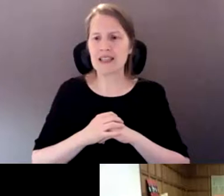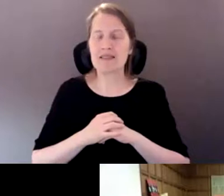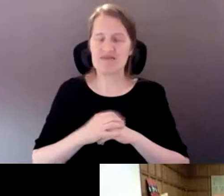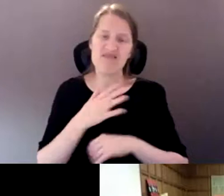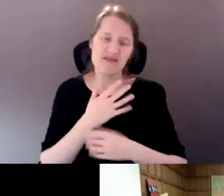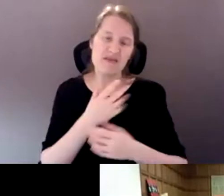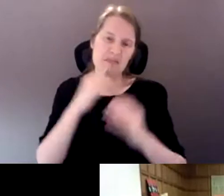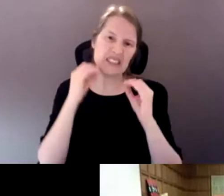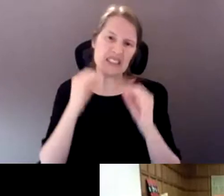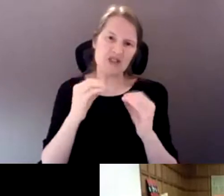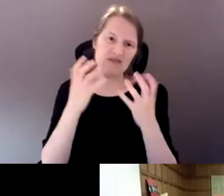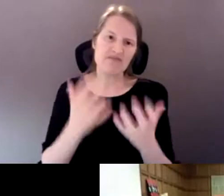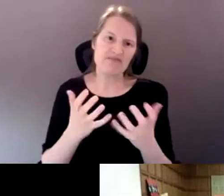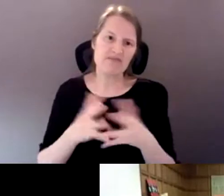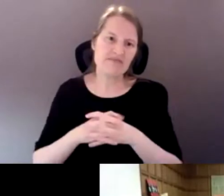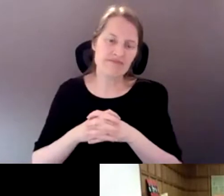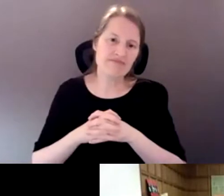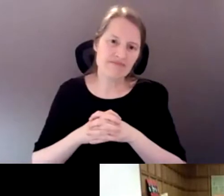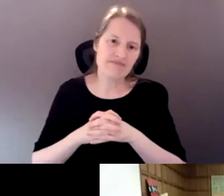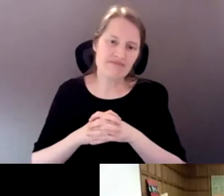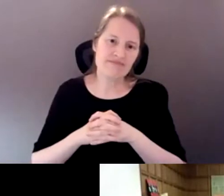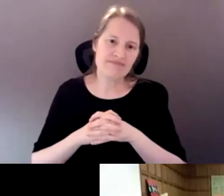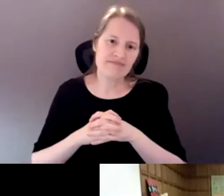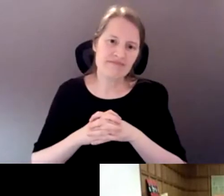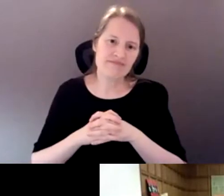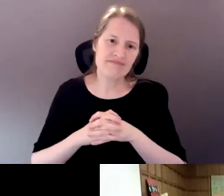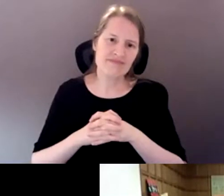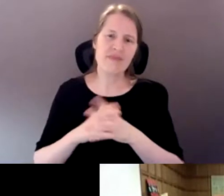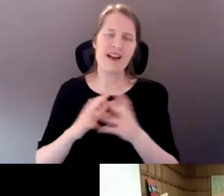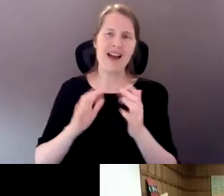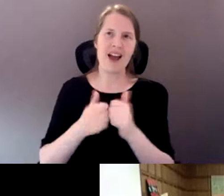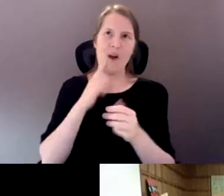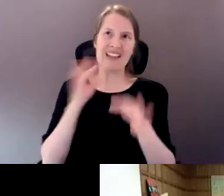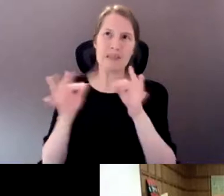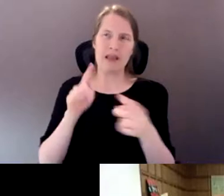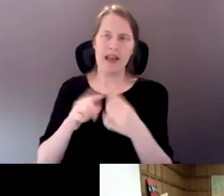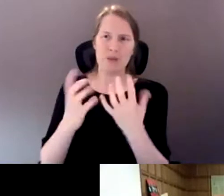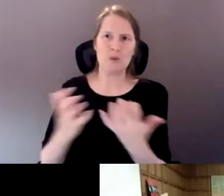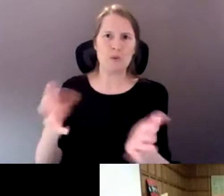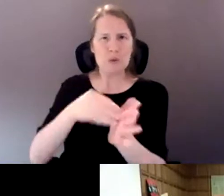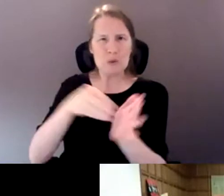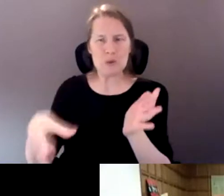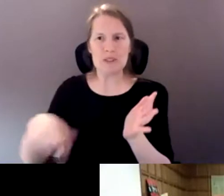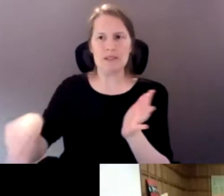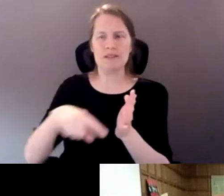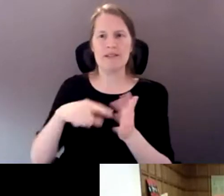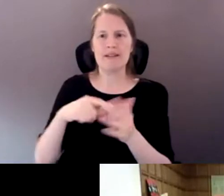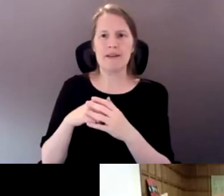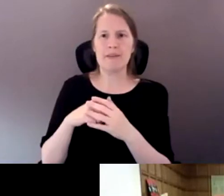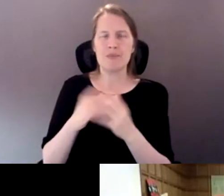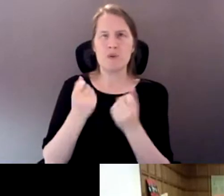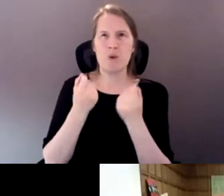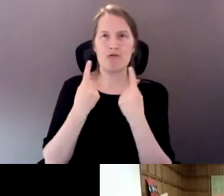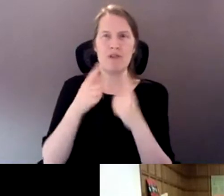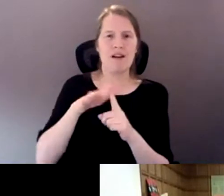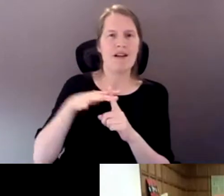teaching and the way that I relate to students, how we need to understand the context